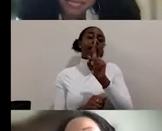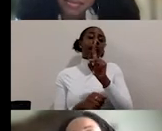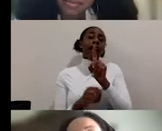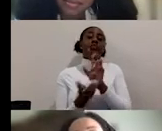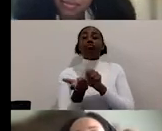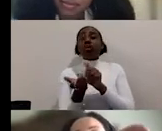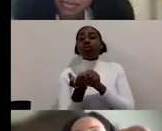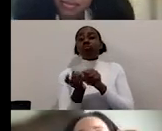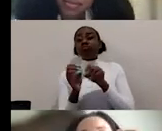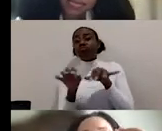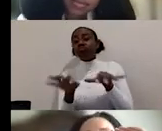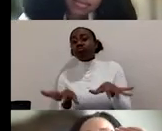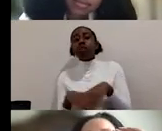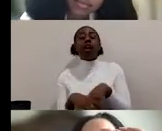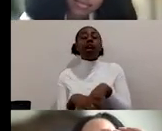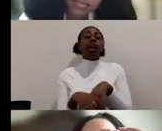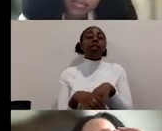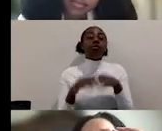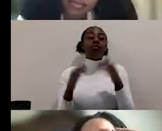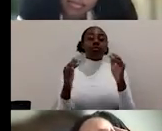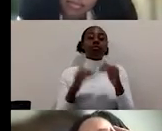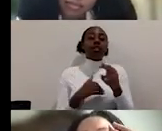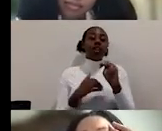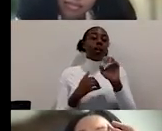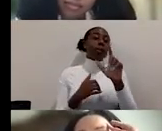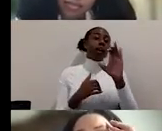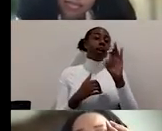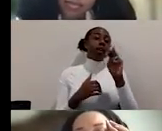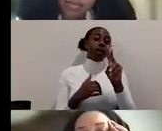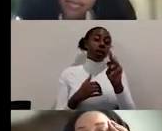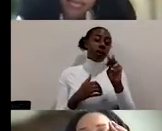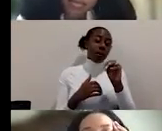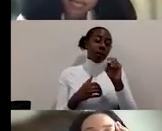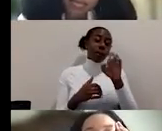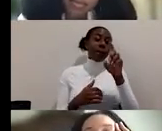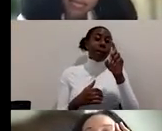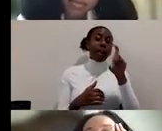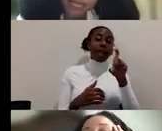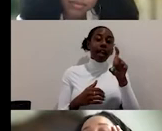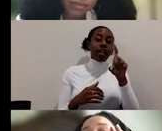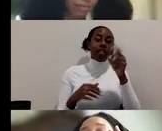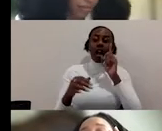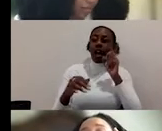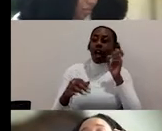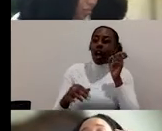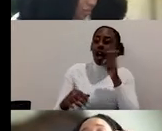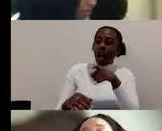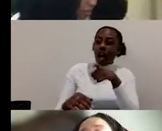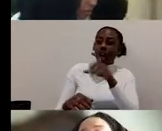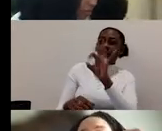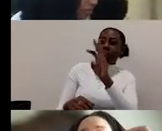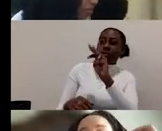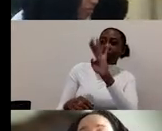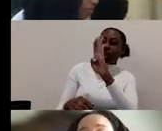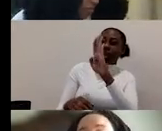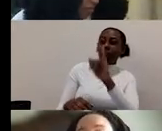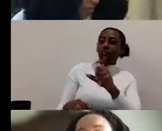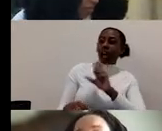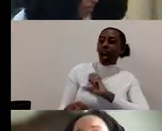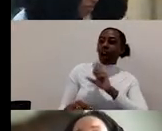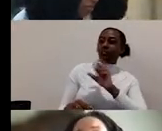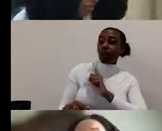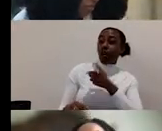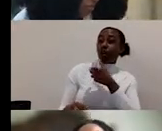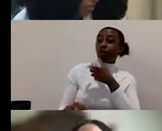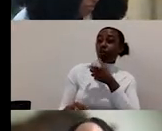X pointed out an FBI snitch at a rally who confessed. Or anti-war activists leaked FBI